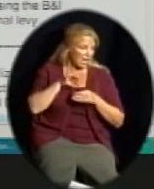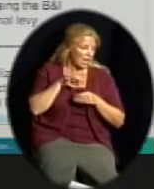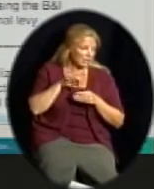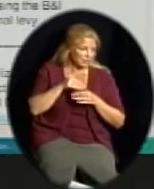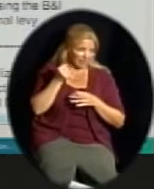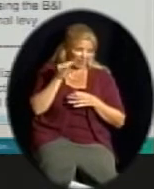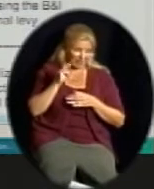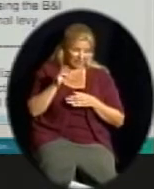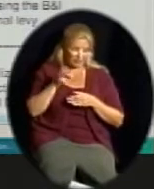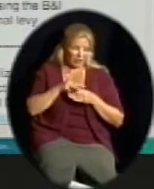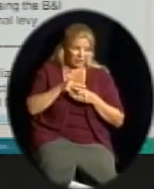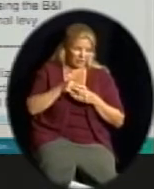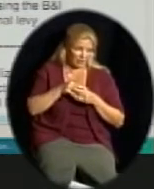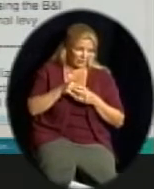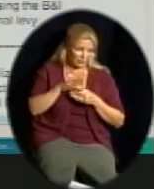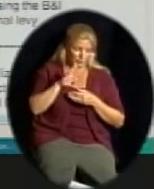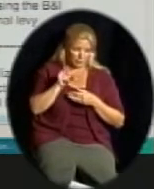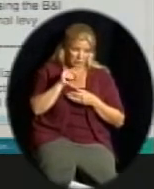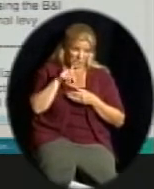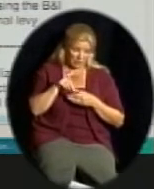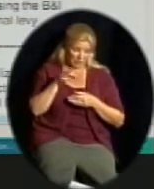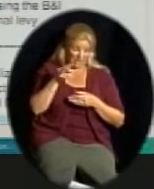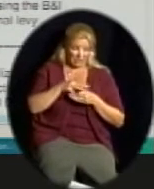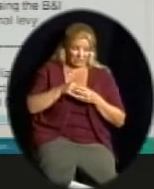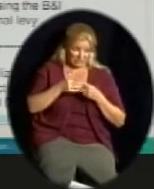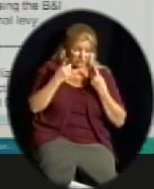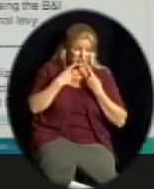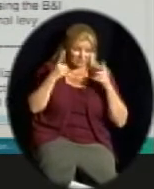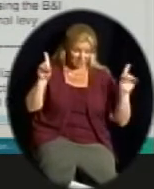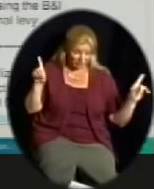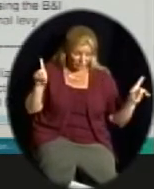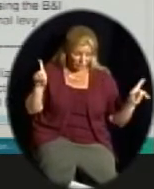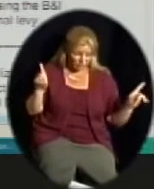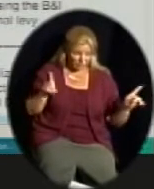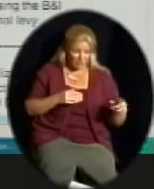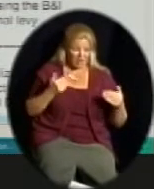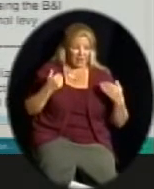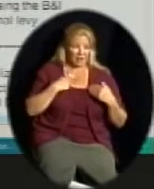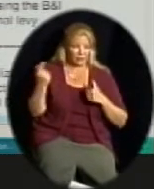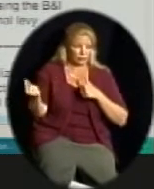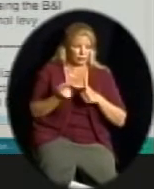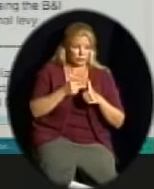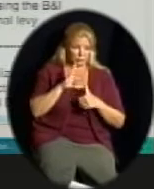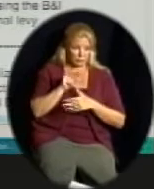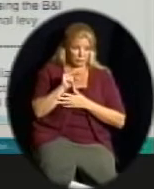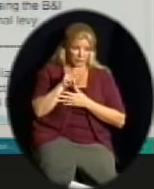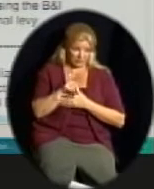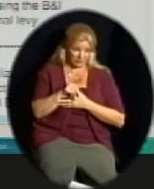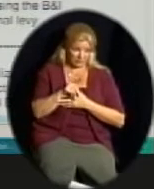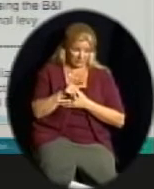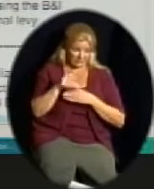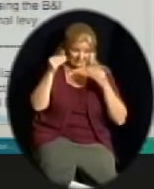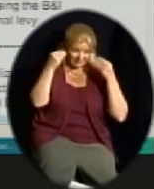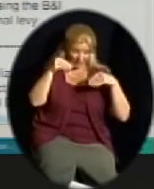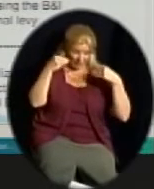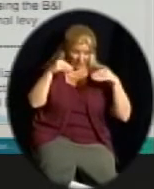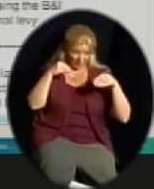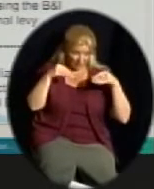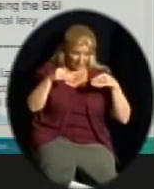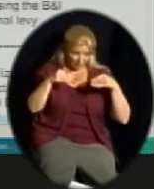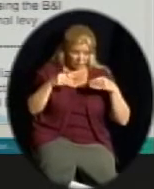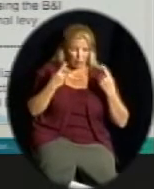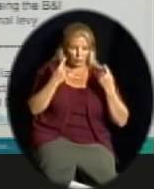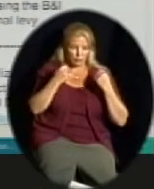start having our first bond sale, and we try to minimize the interest rate on that sale, the